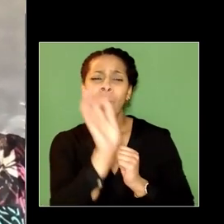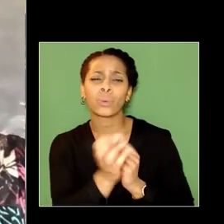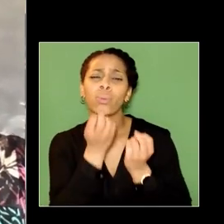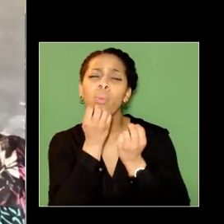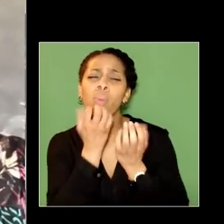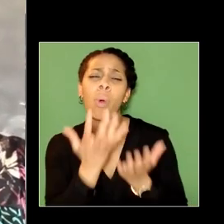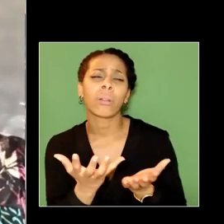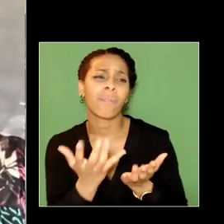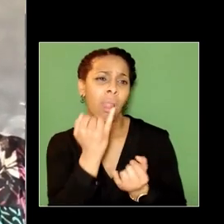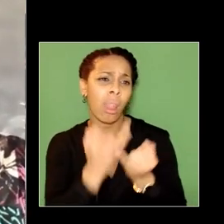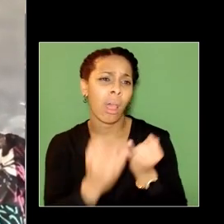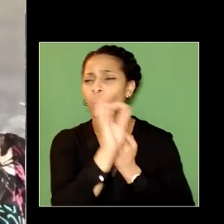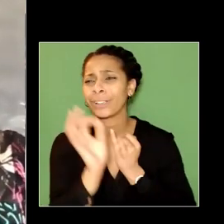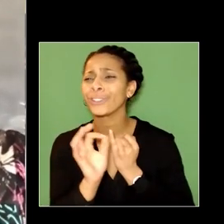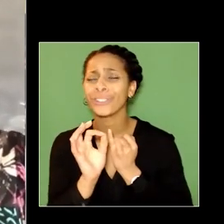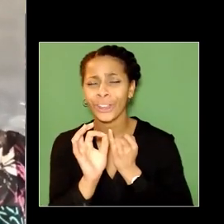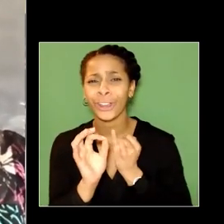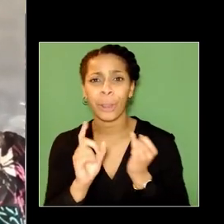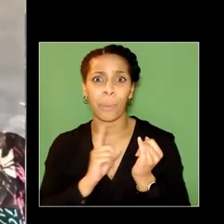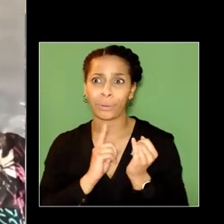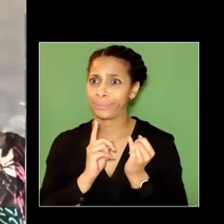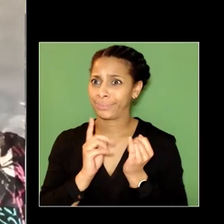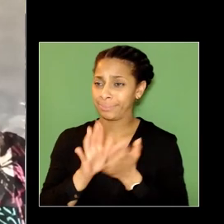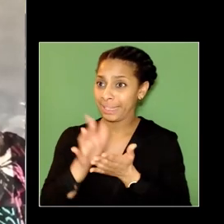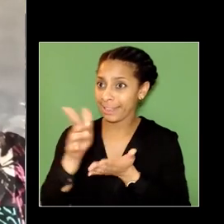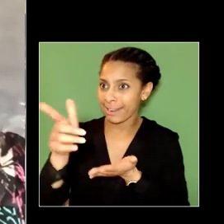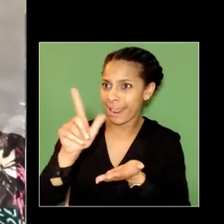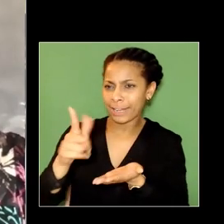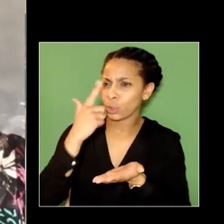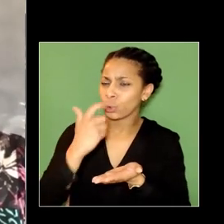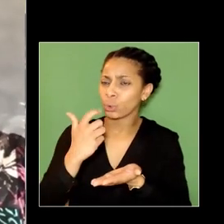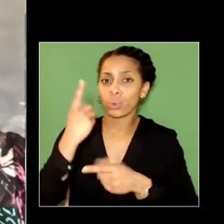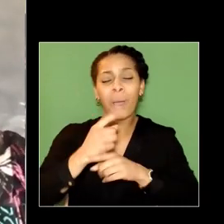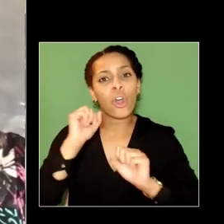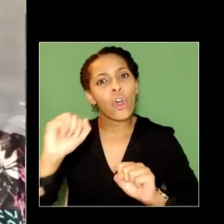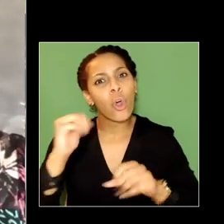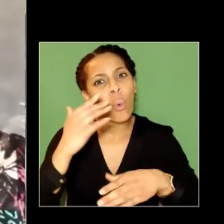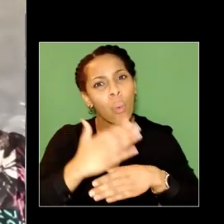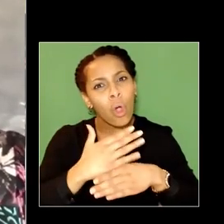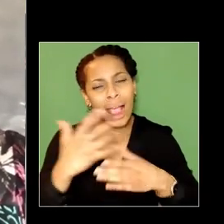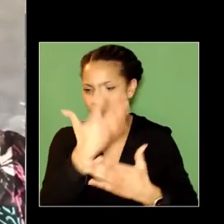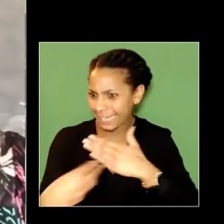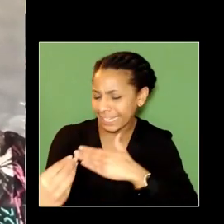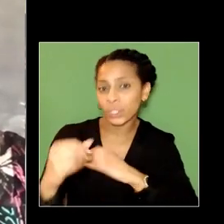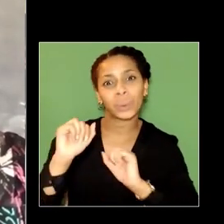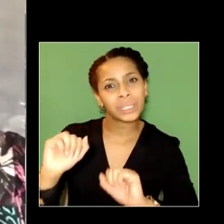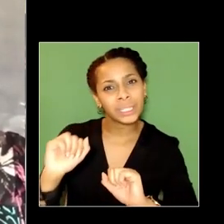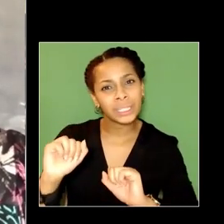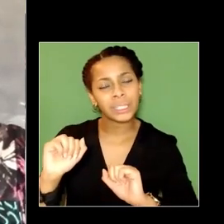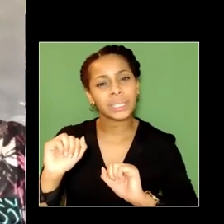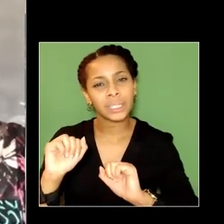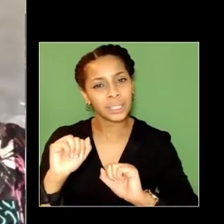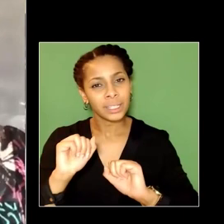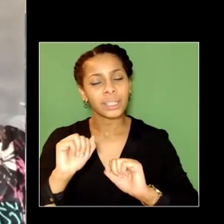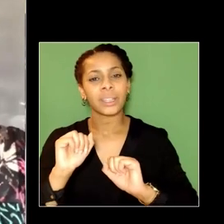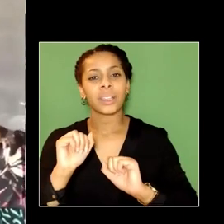did allow, you know, Lynette to speak about the ways she comes into her work. But being asked that question a different way in the past by Naomi,